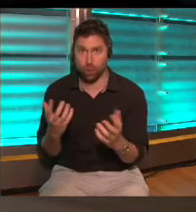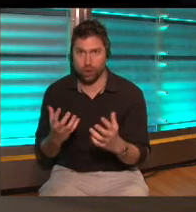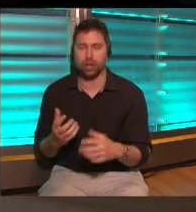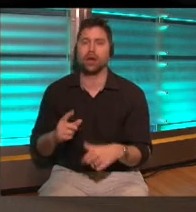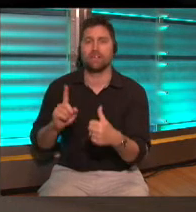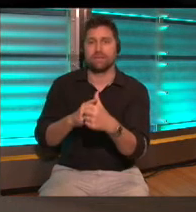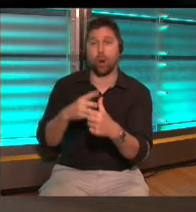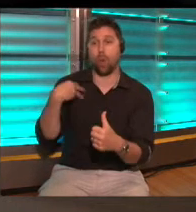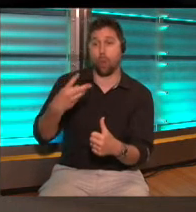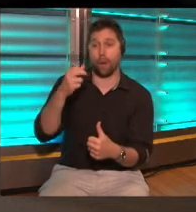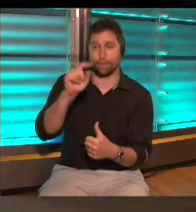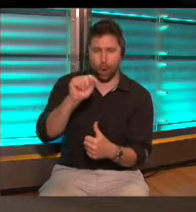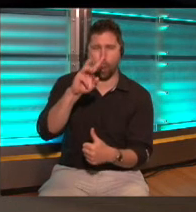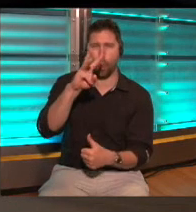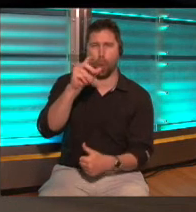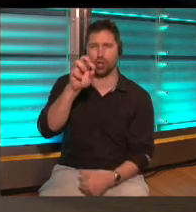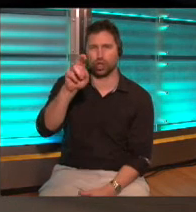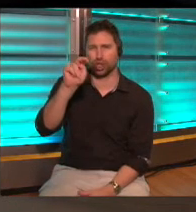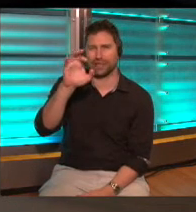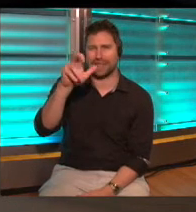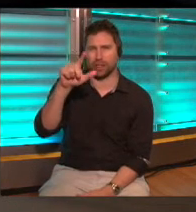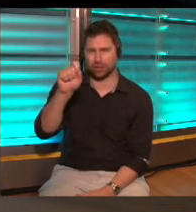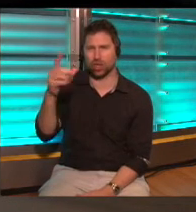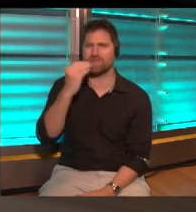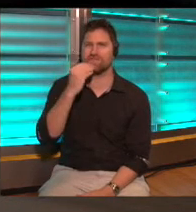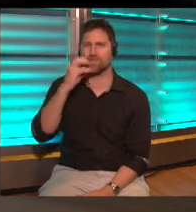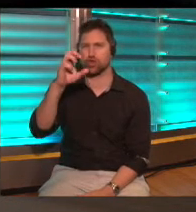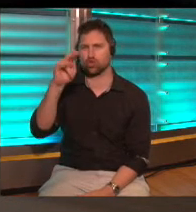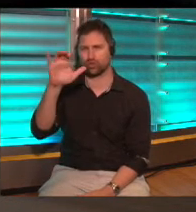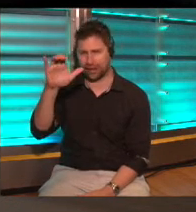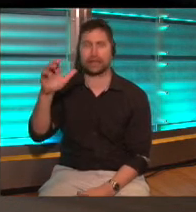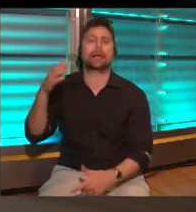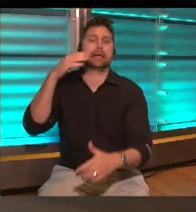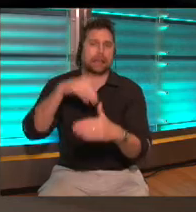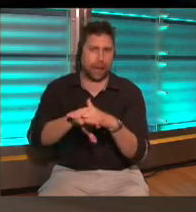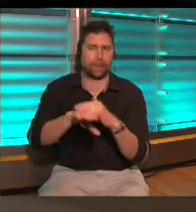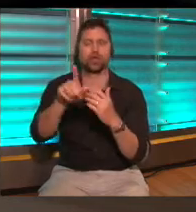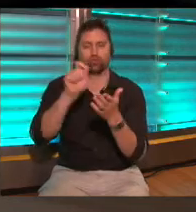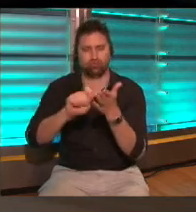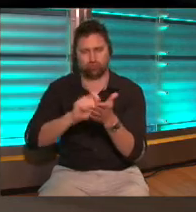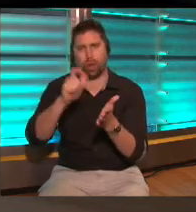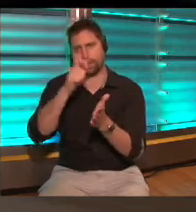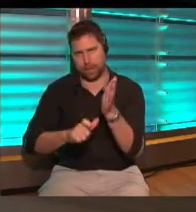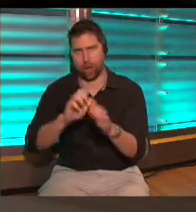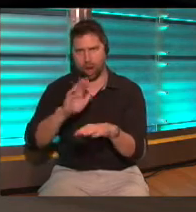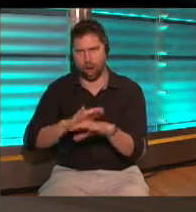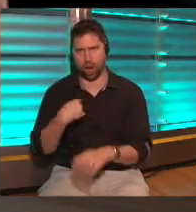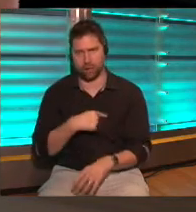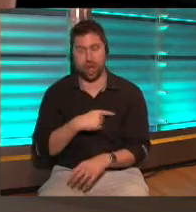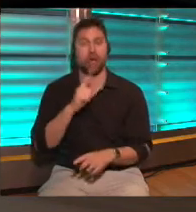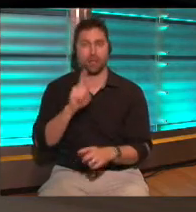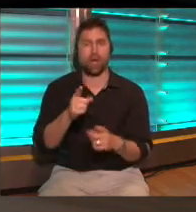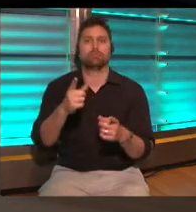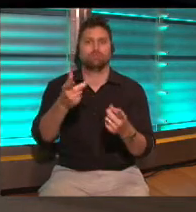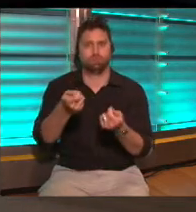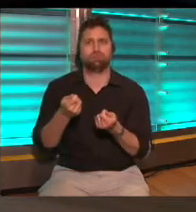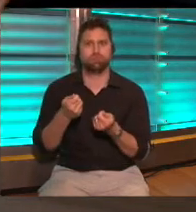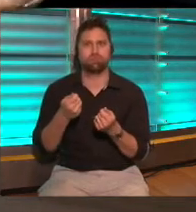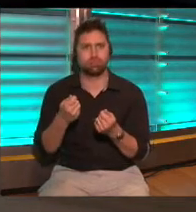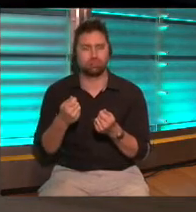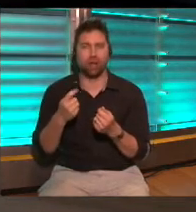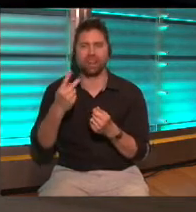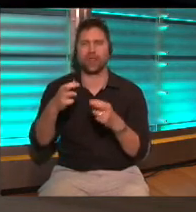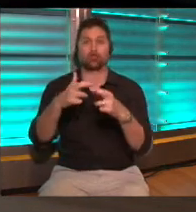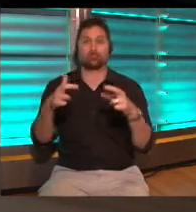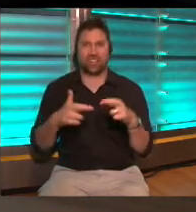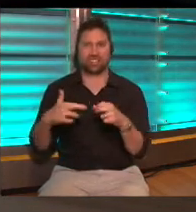the Washington Post, Walter Nichols was a food critic there, came in, he wrote a piece on us, and that definitely brought us all the